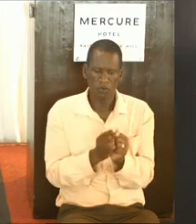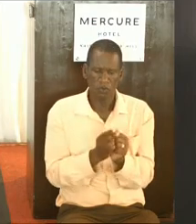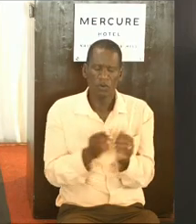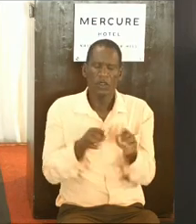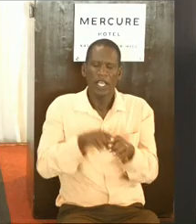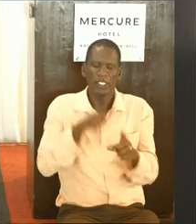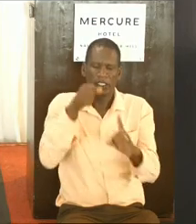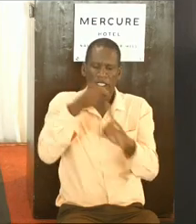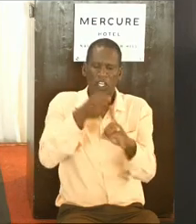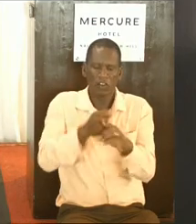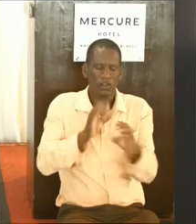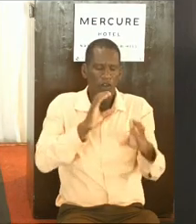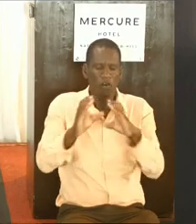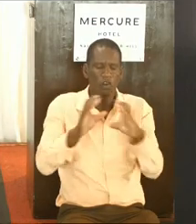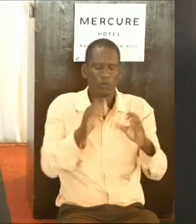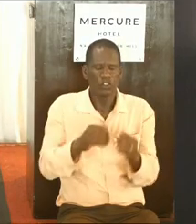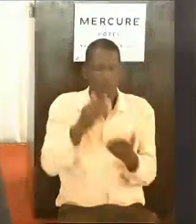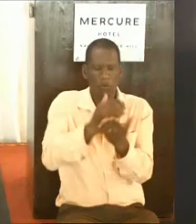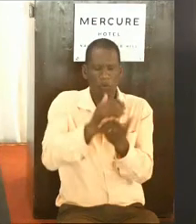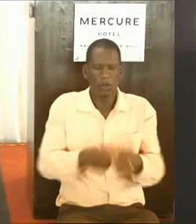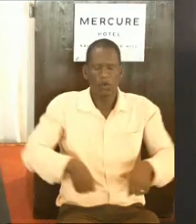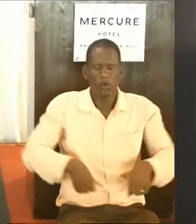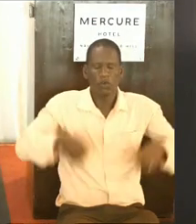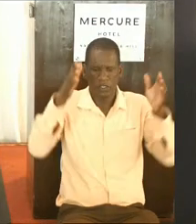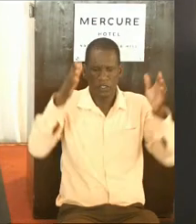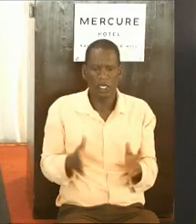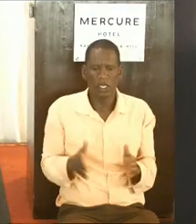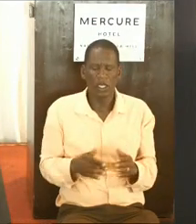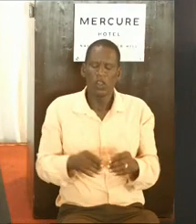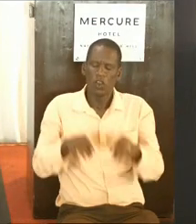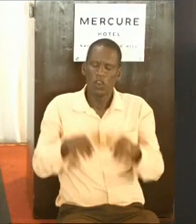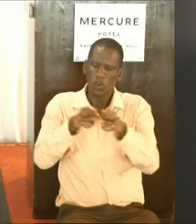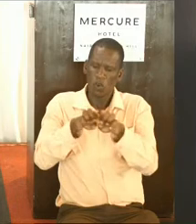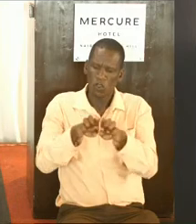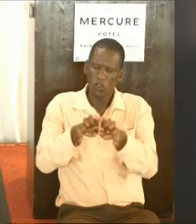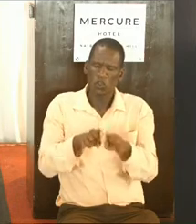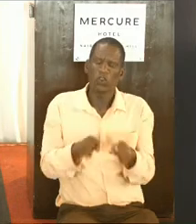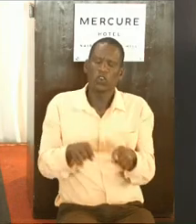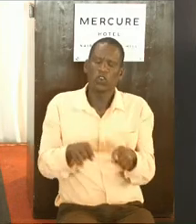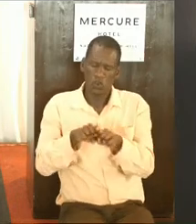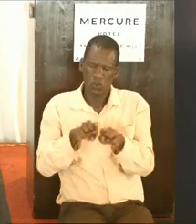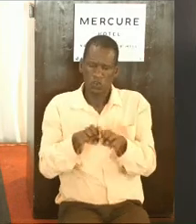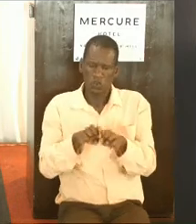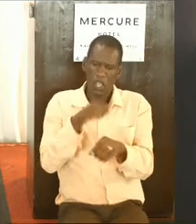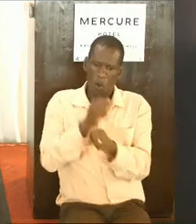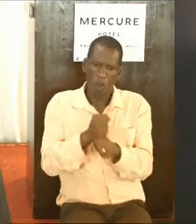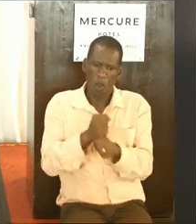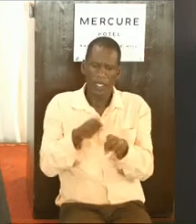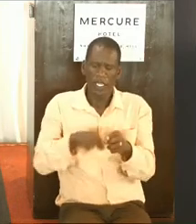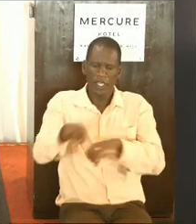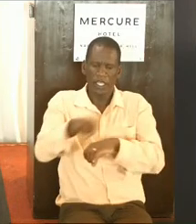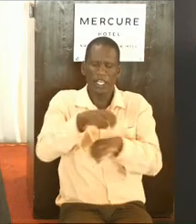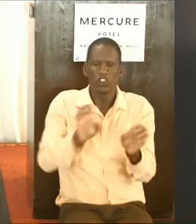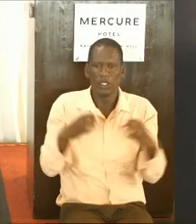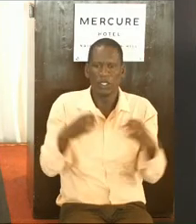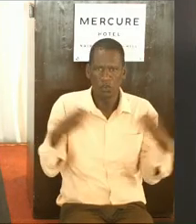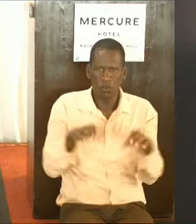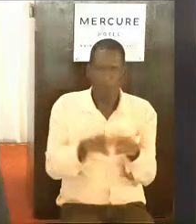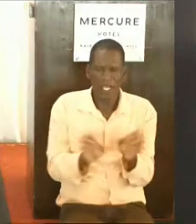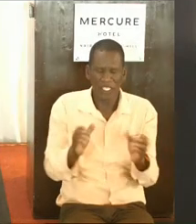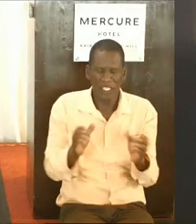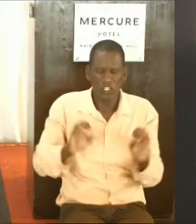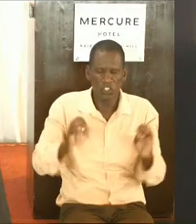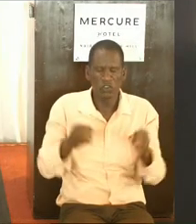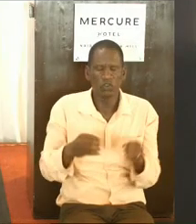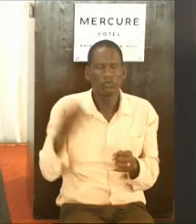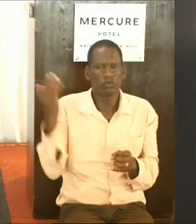as the advocacy and Communications program officer she has also worked at Nation Media Group as a radio